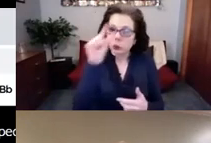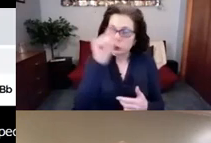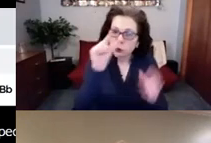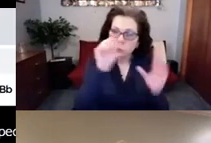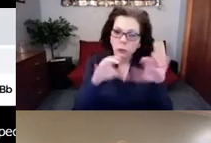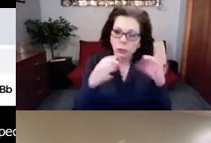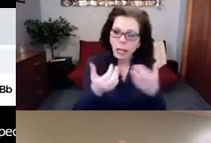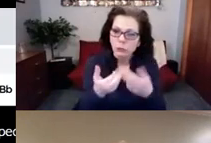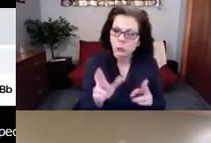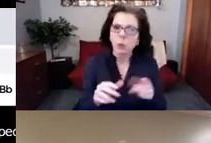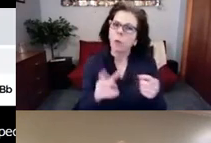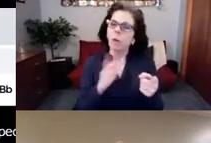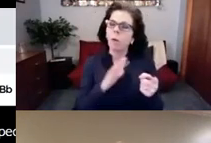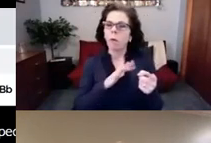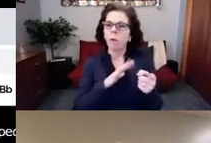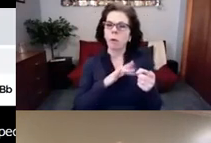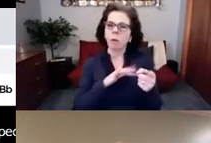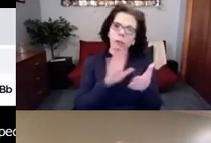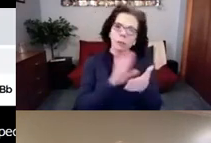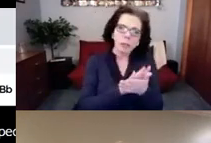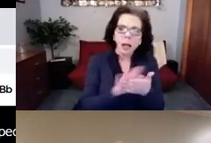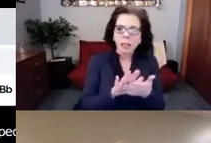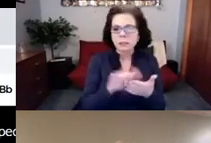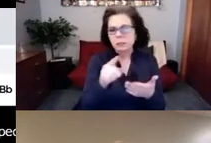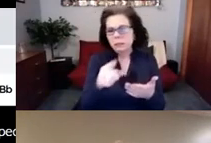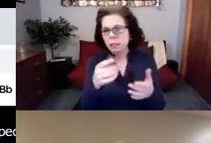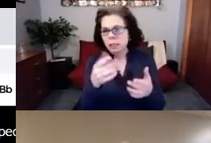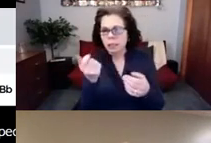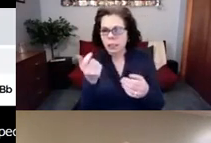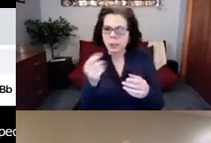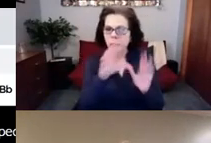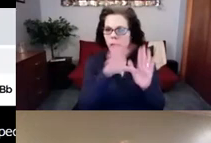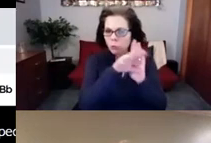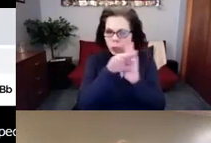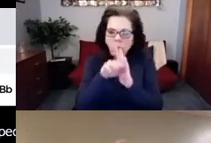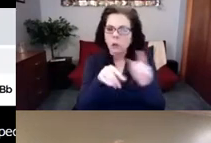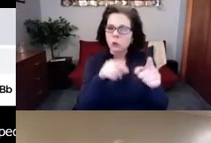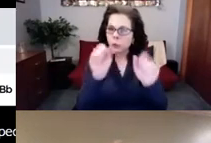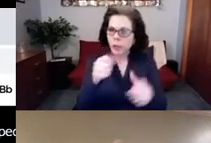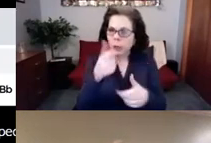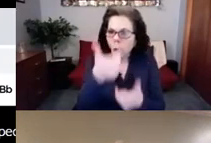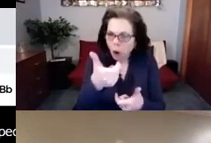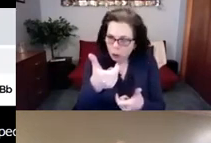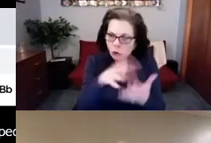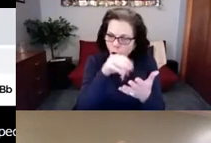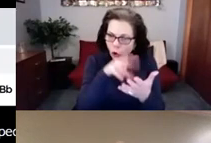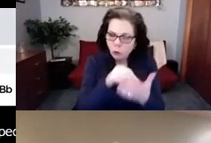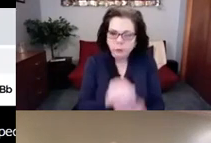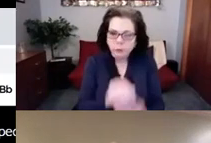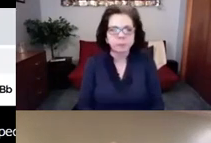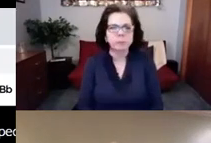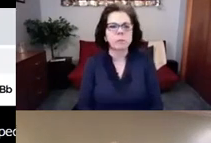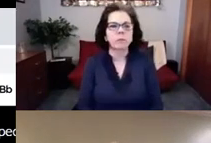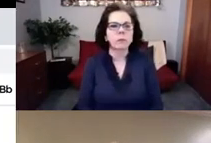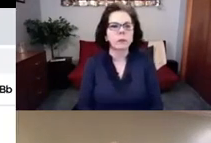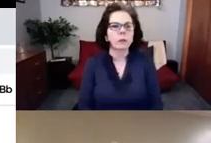you're sort of struggling with any of those applications or pieces of hardware. If you go back to the